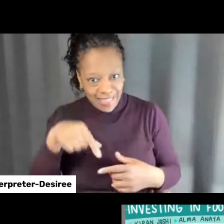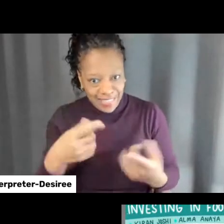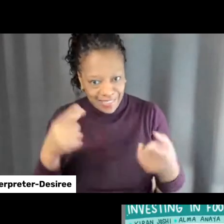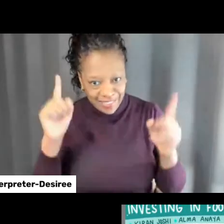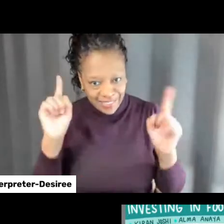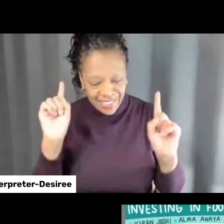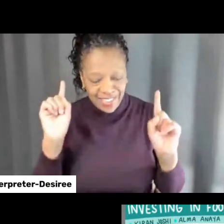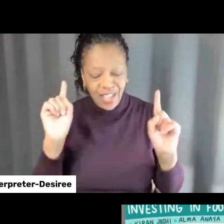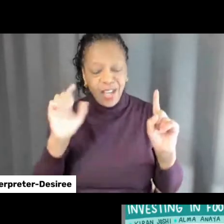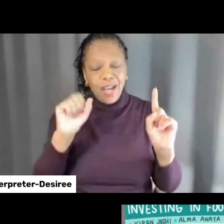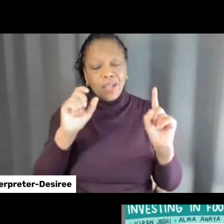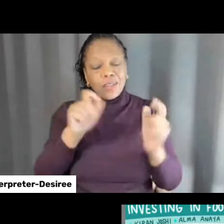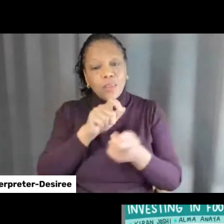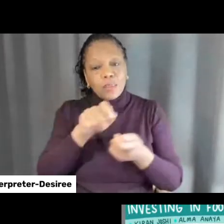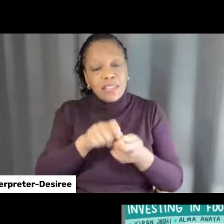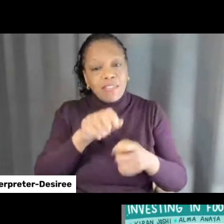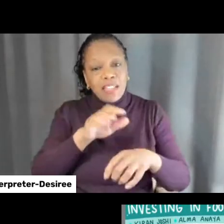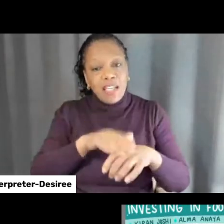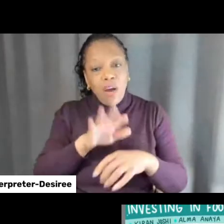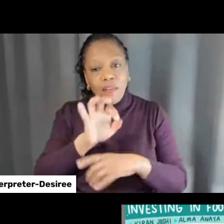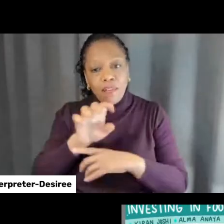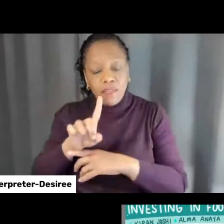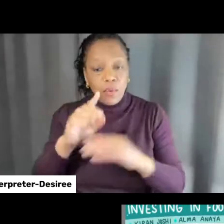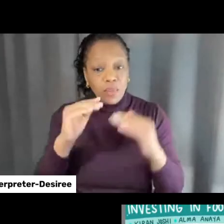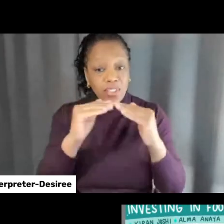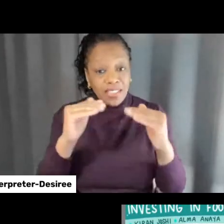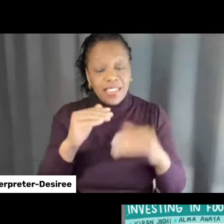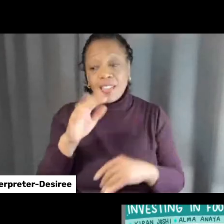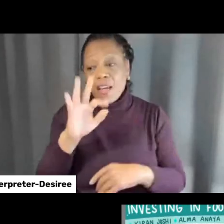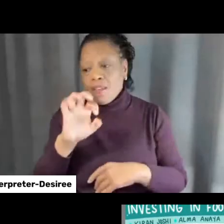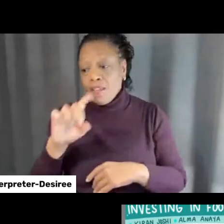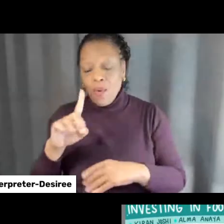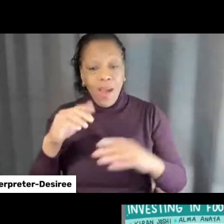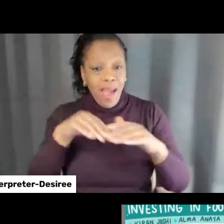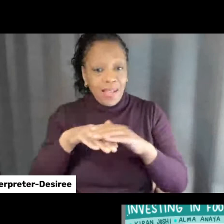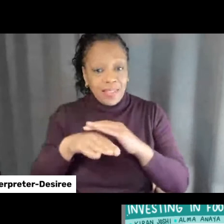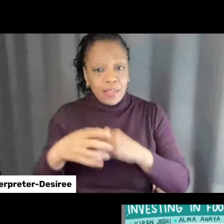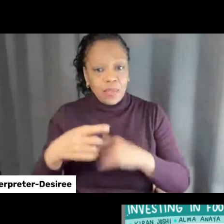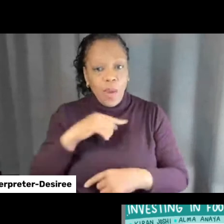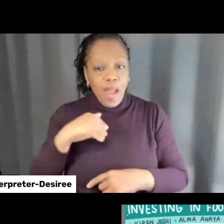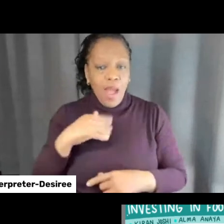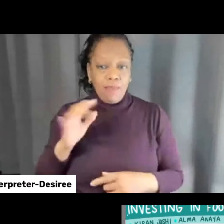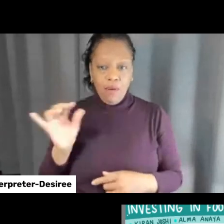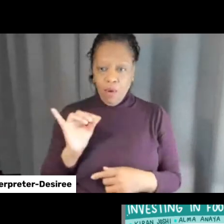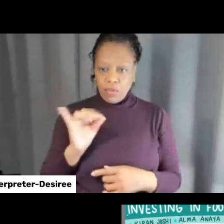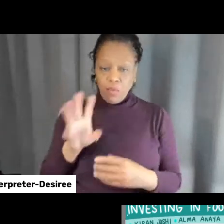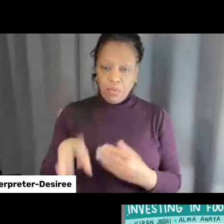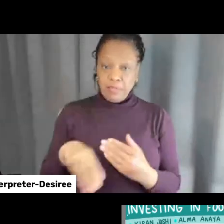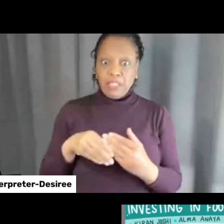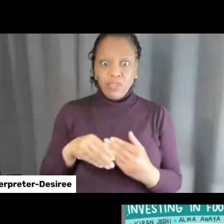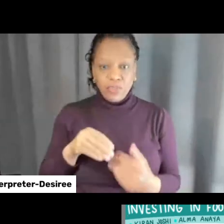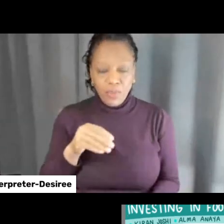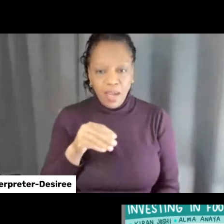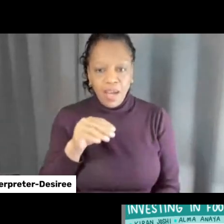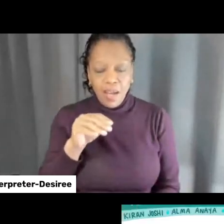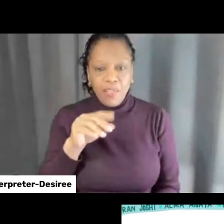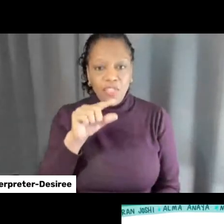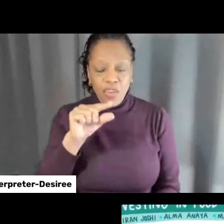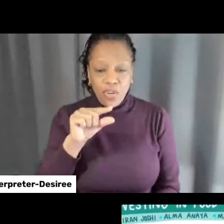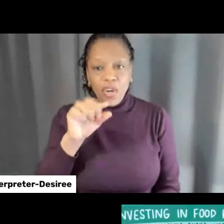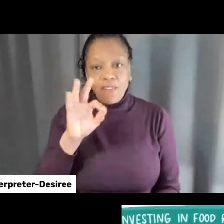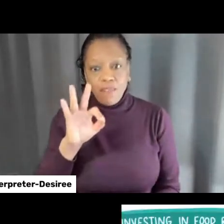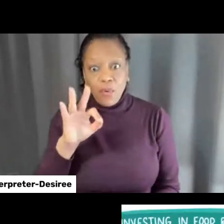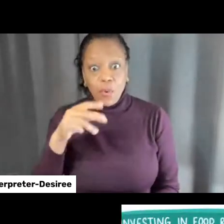But specifically on food justice and food access, we have, in addition to the Good Food Purchasing Program, a couple other projects that